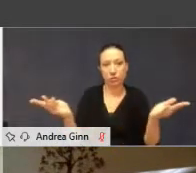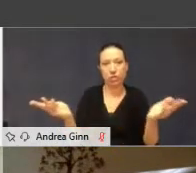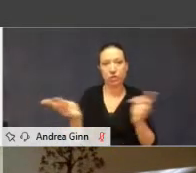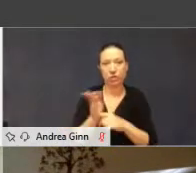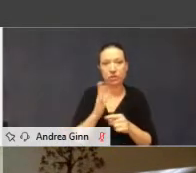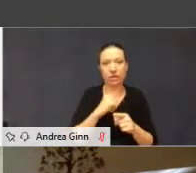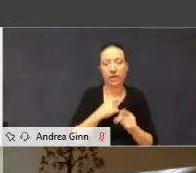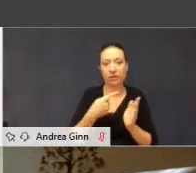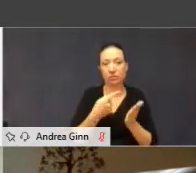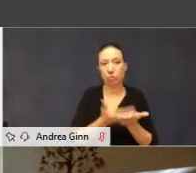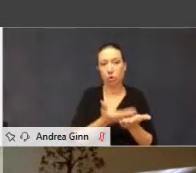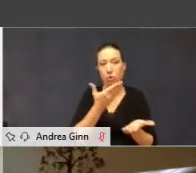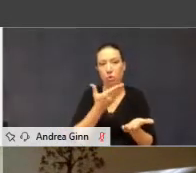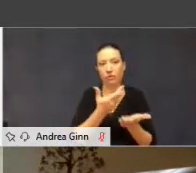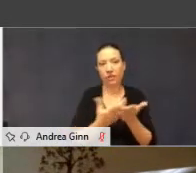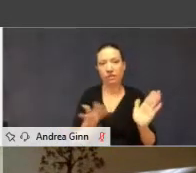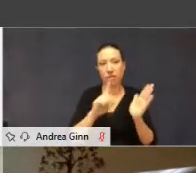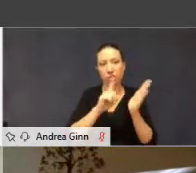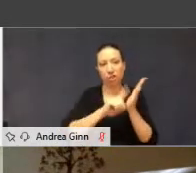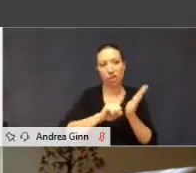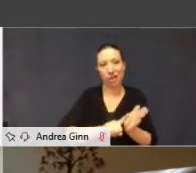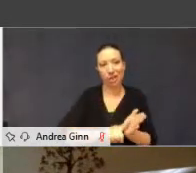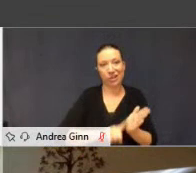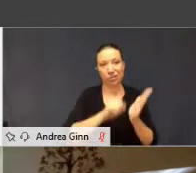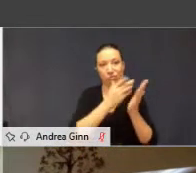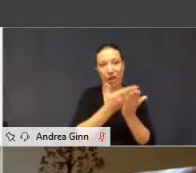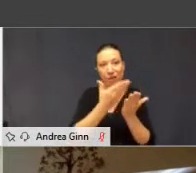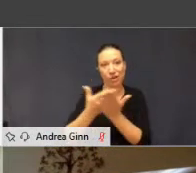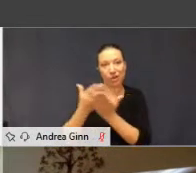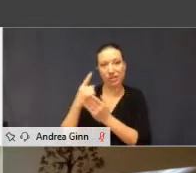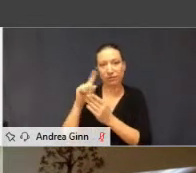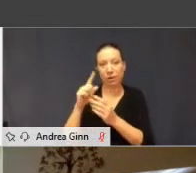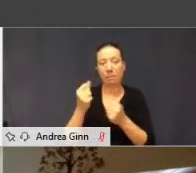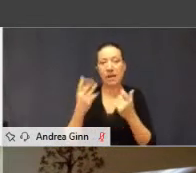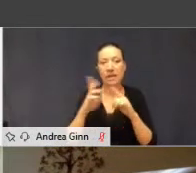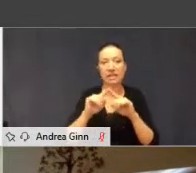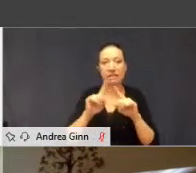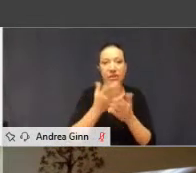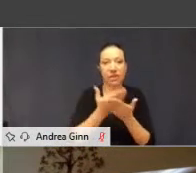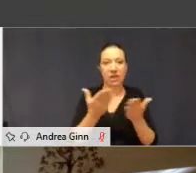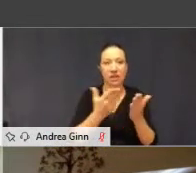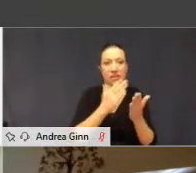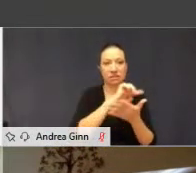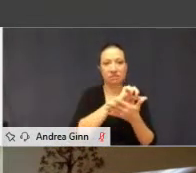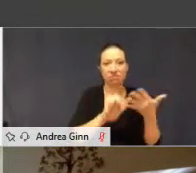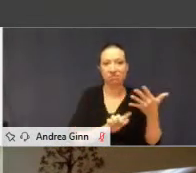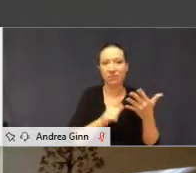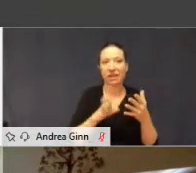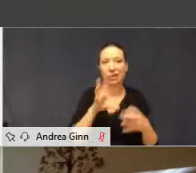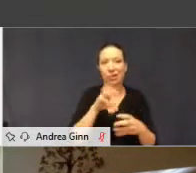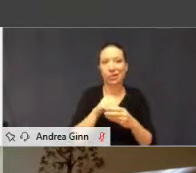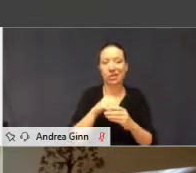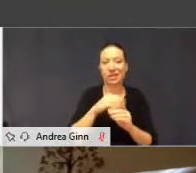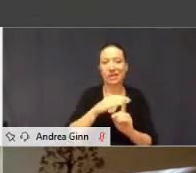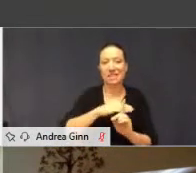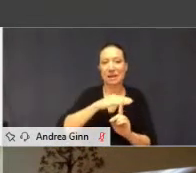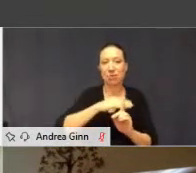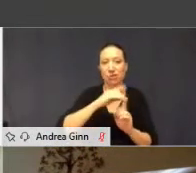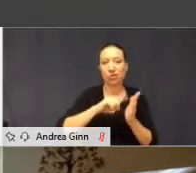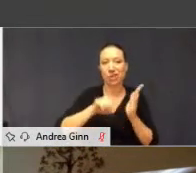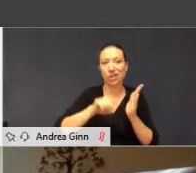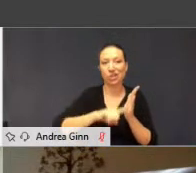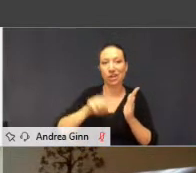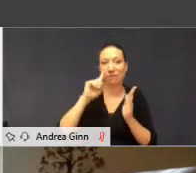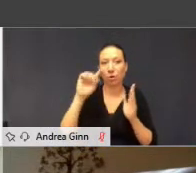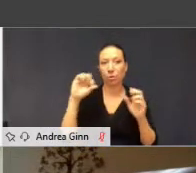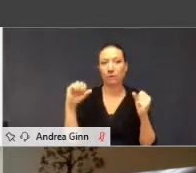checked records of a wide variety of things, including temperature checks in refrigerators.